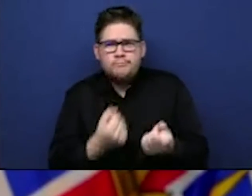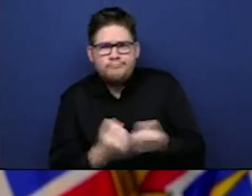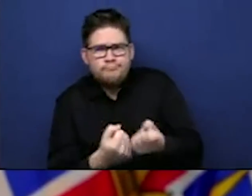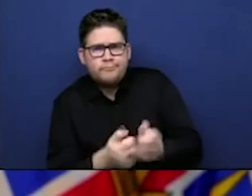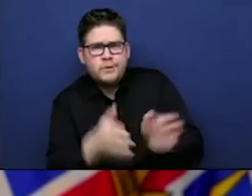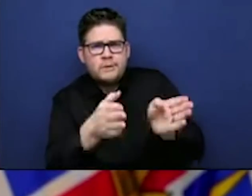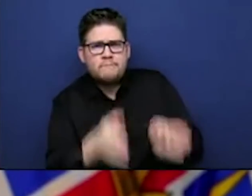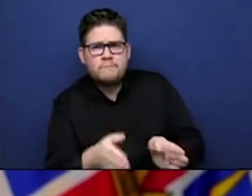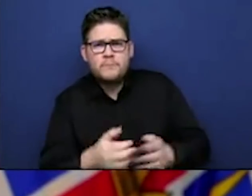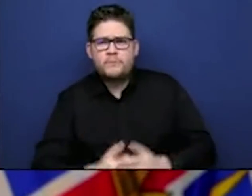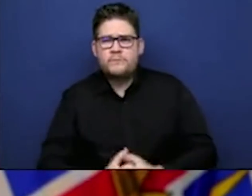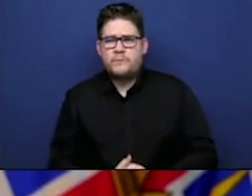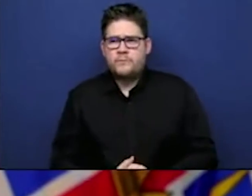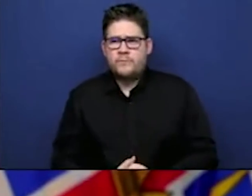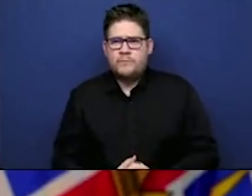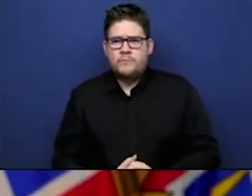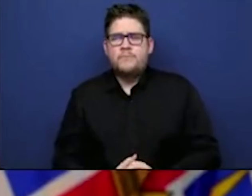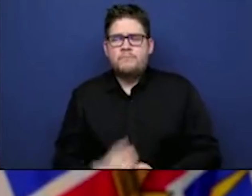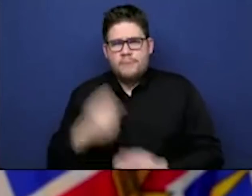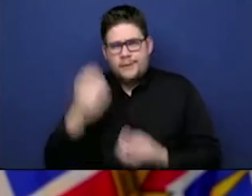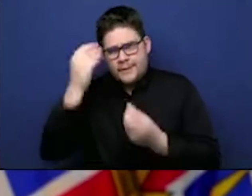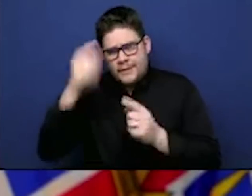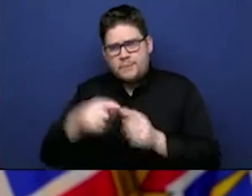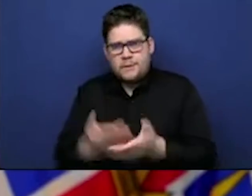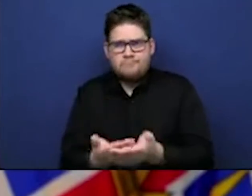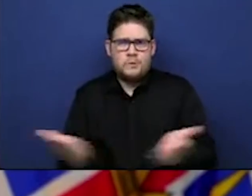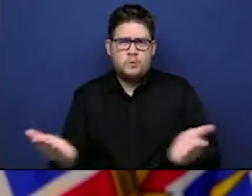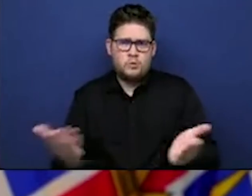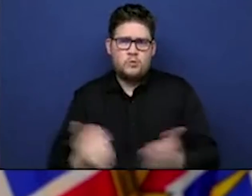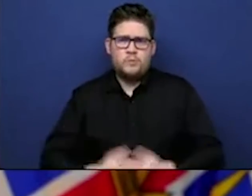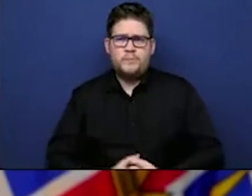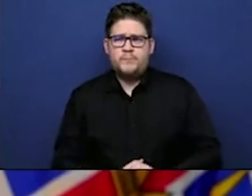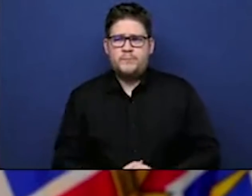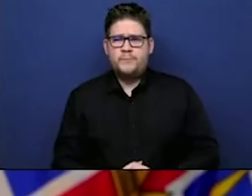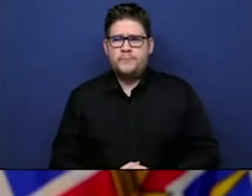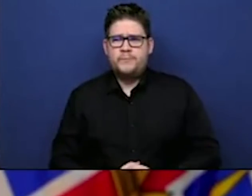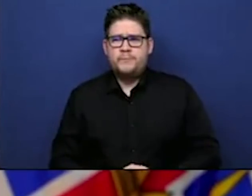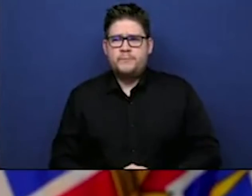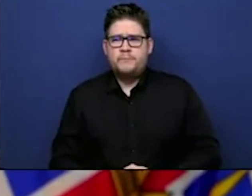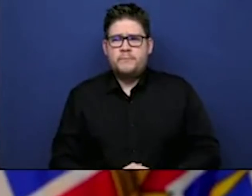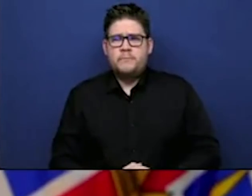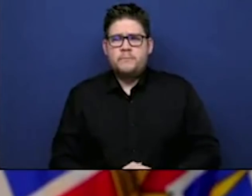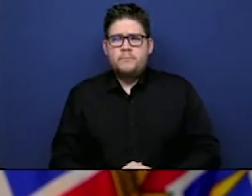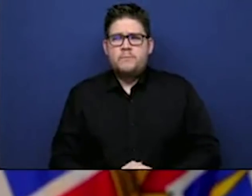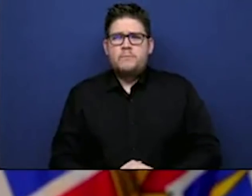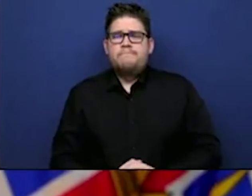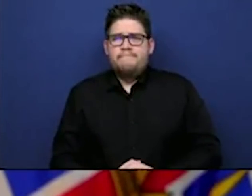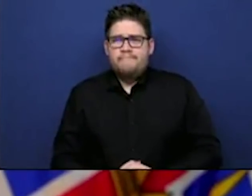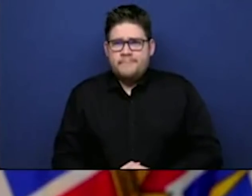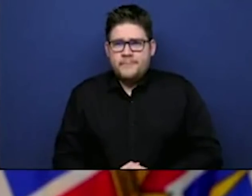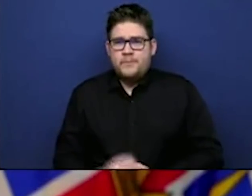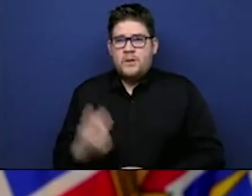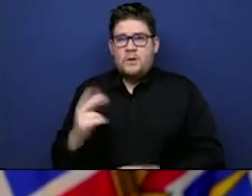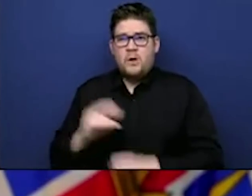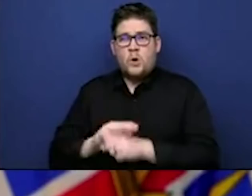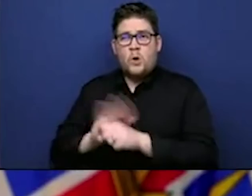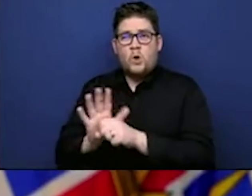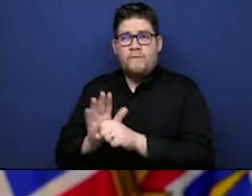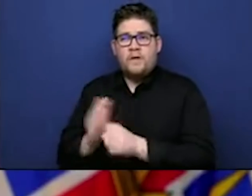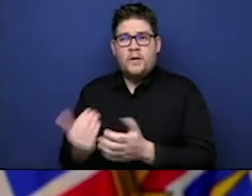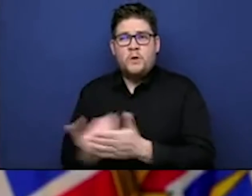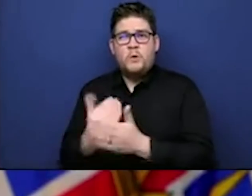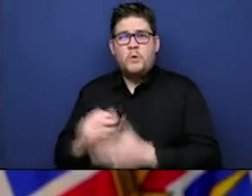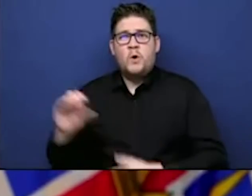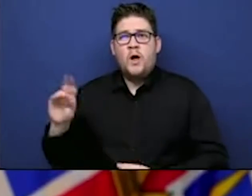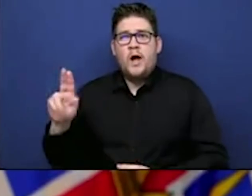ones. We have 2 new outbreaks to report at the Dufferin Care Centre and at Sunset Manor. That